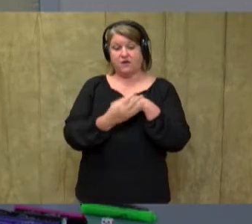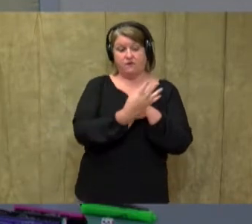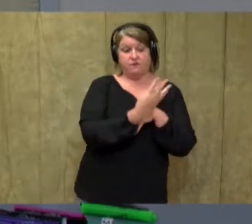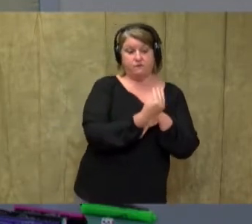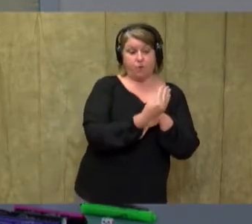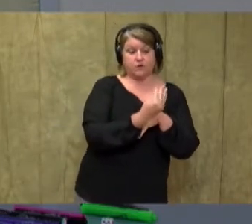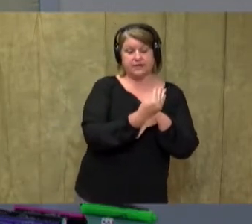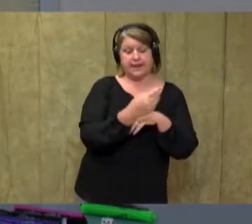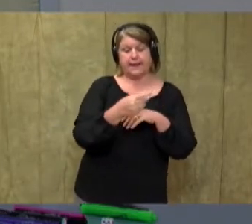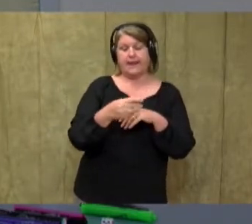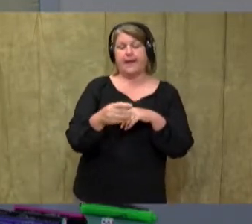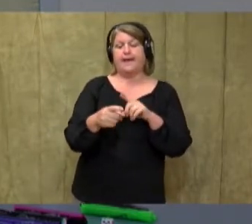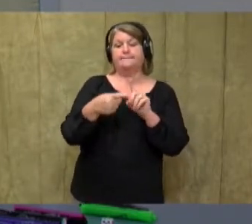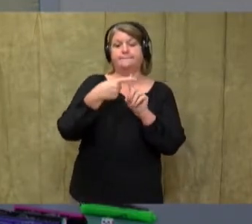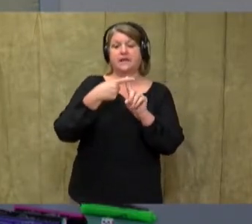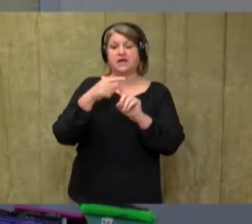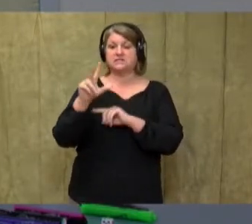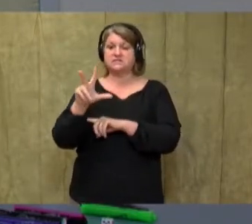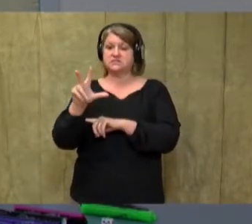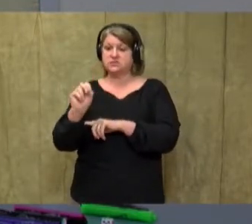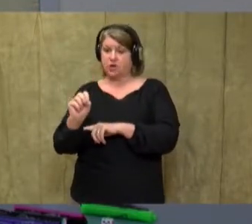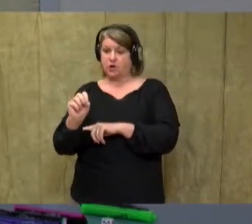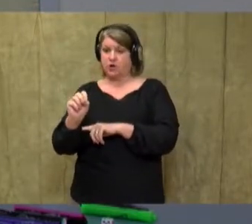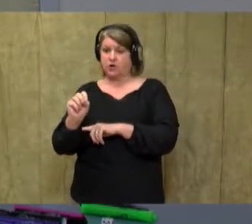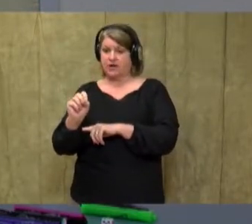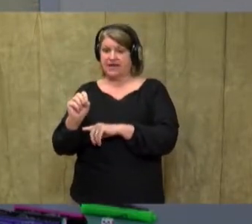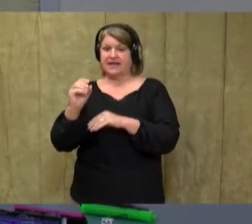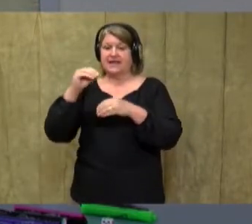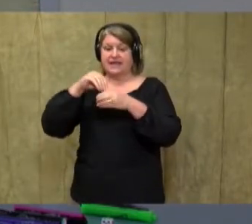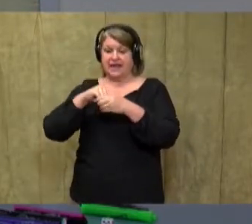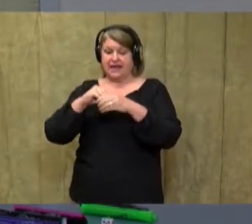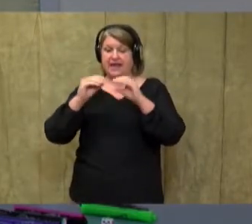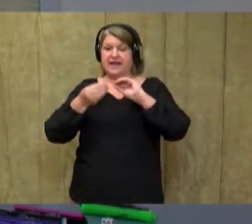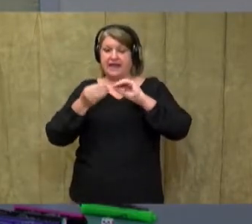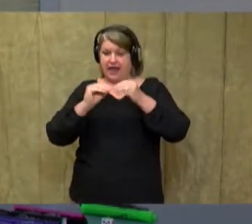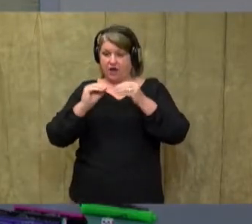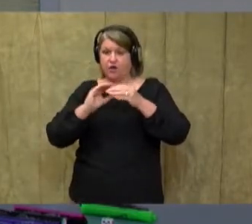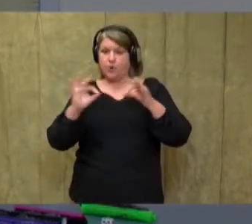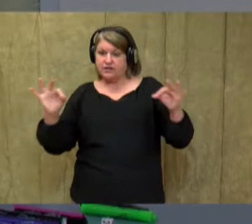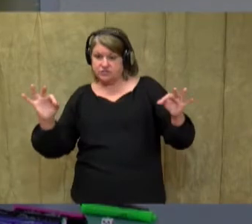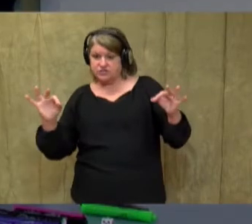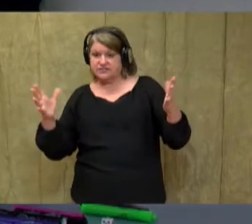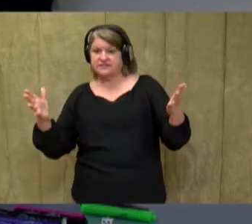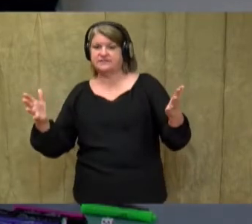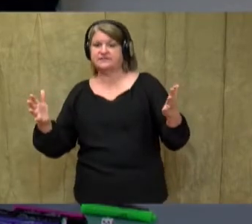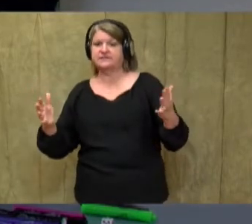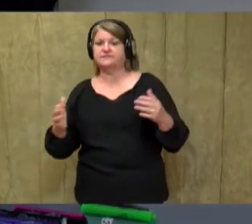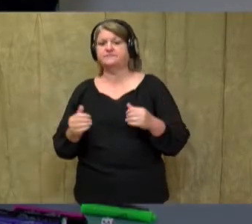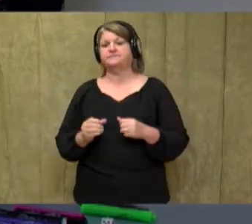14 plus 30 in our equation. Okay?